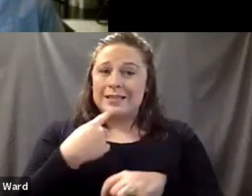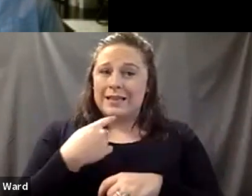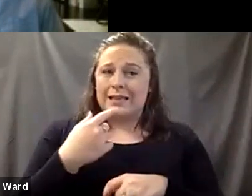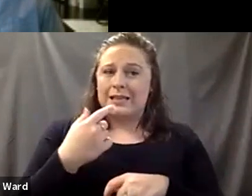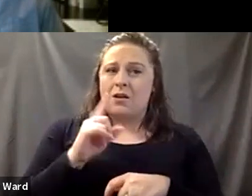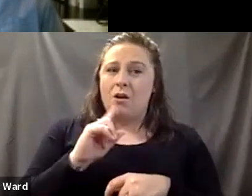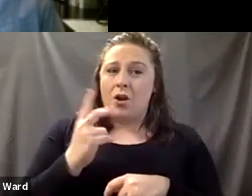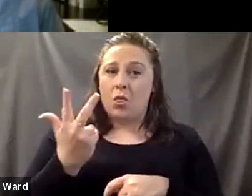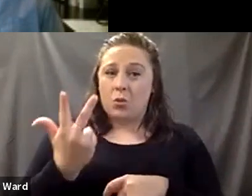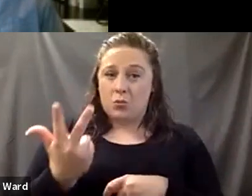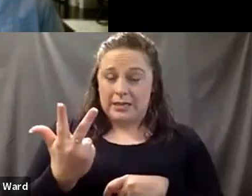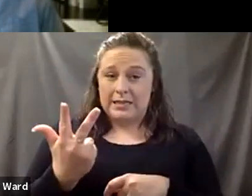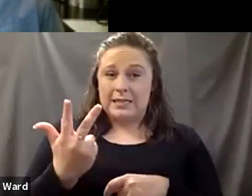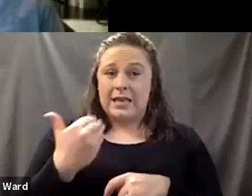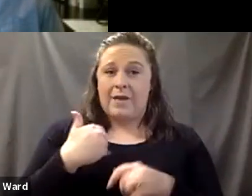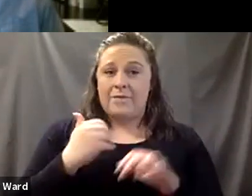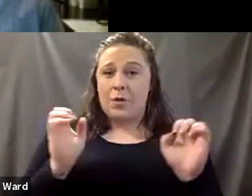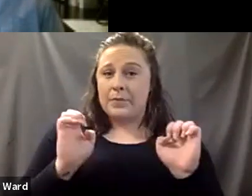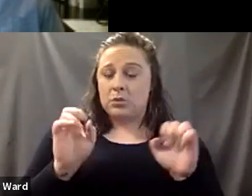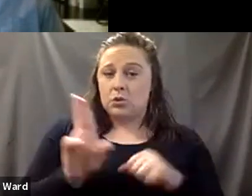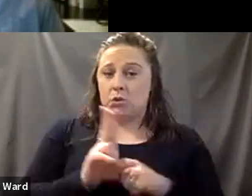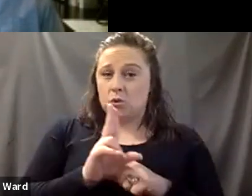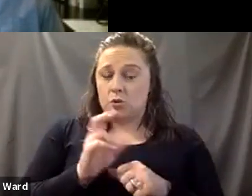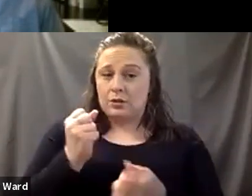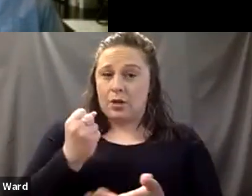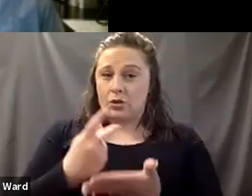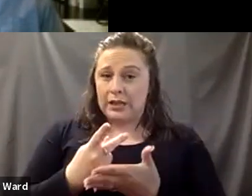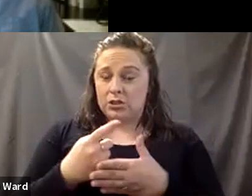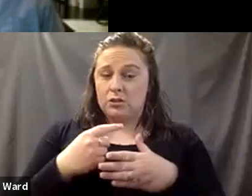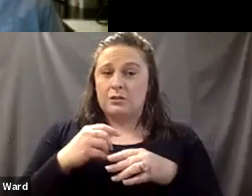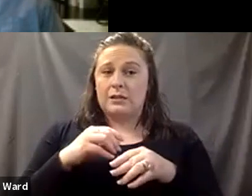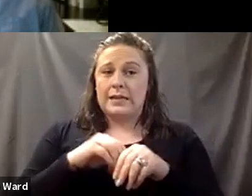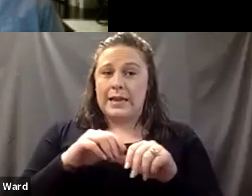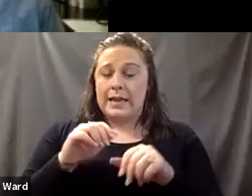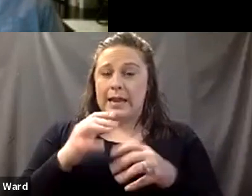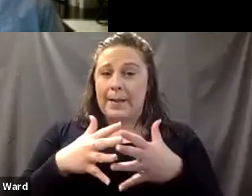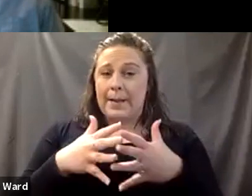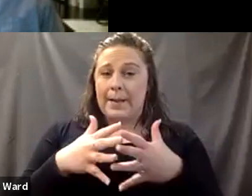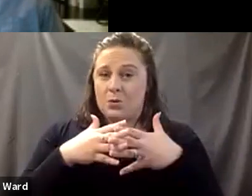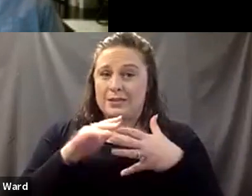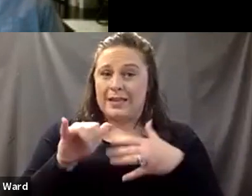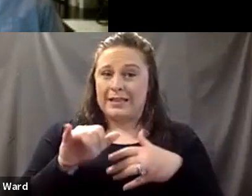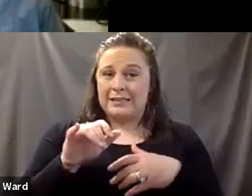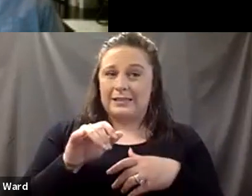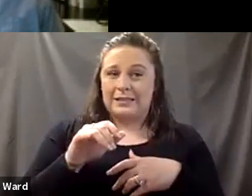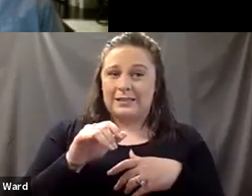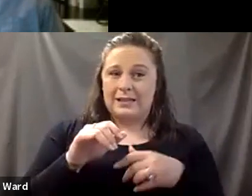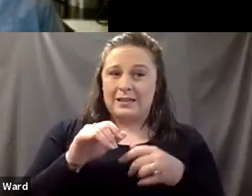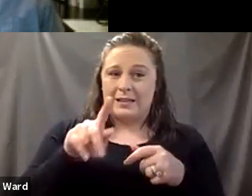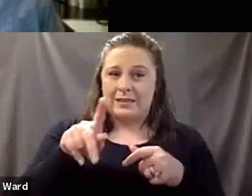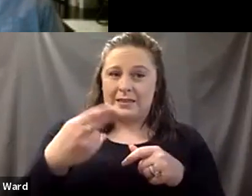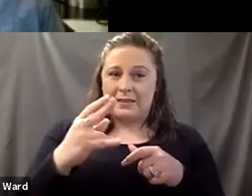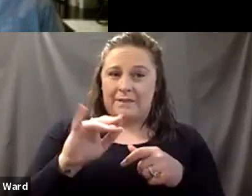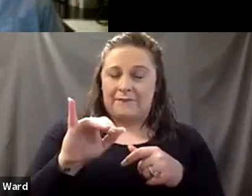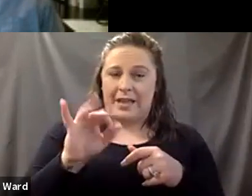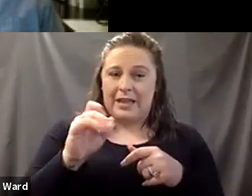3 vaccines that have emergency use authorization across America. So that's the Pfizer BioNTech and the